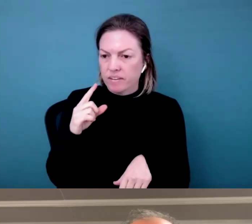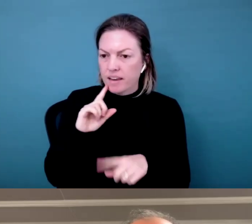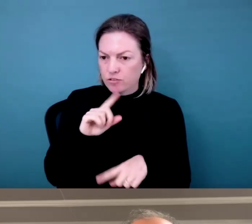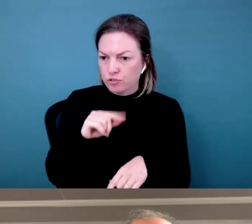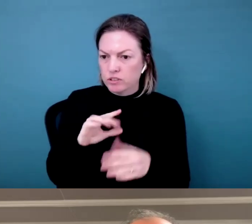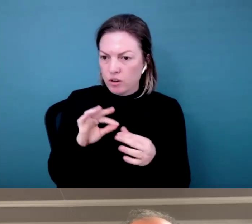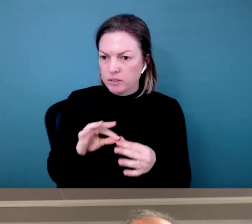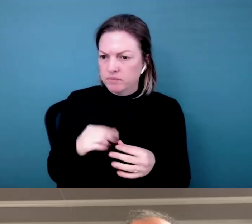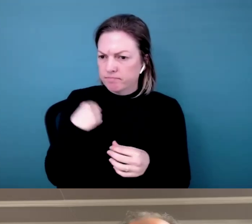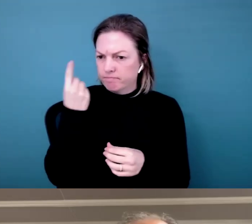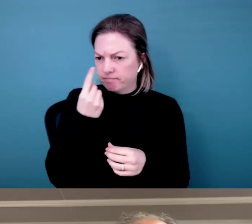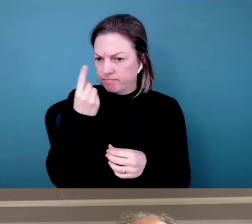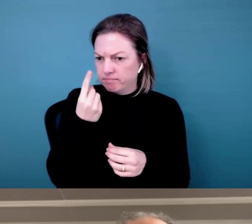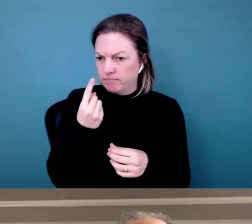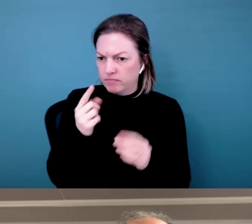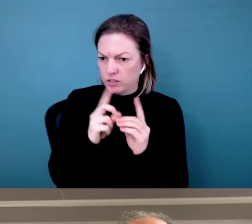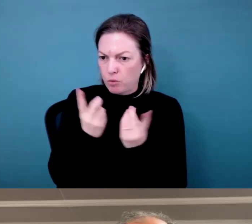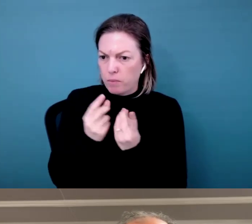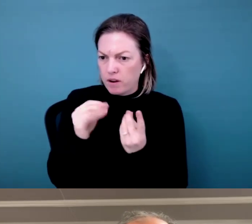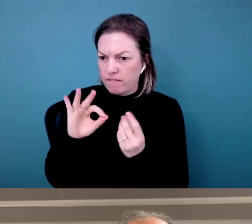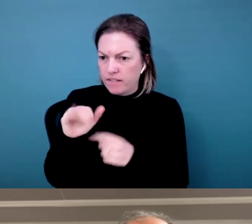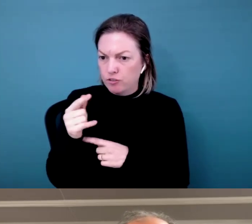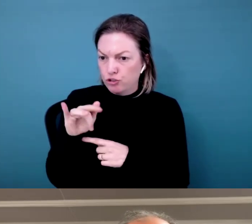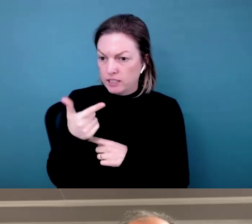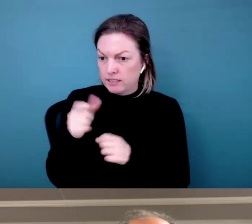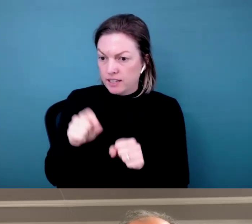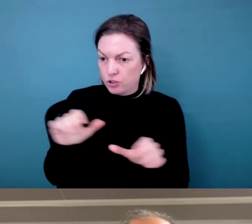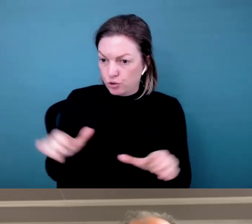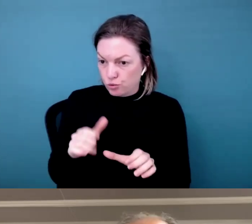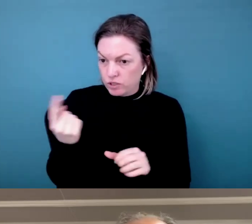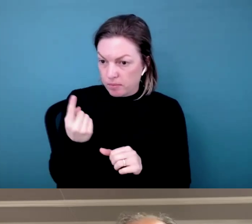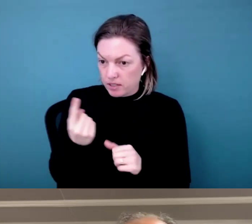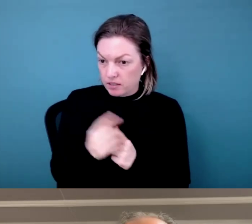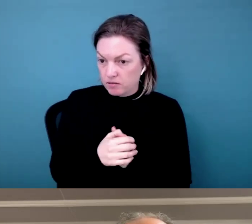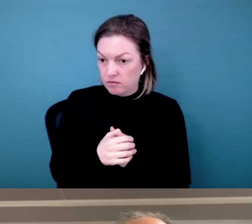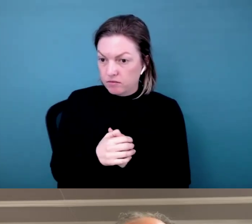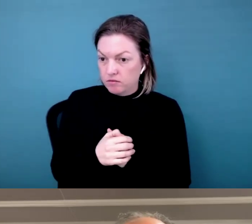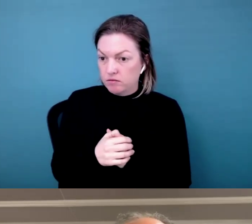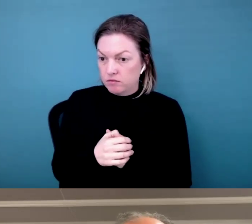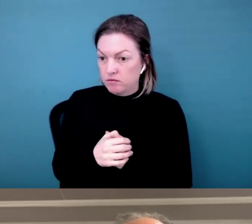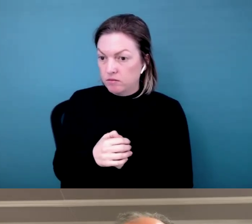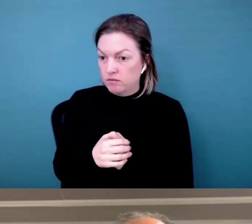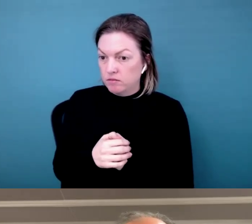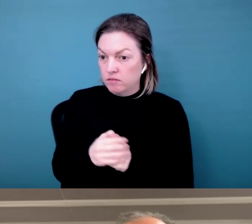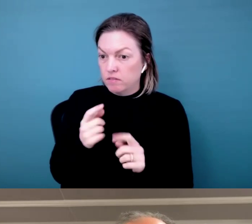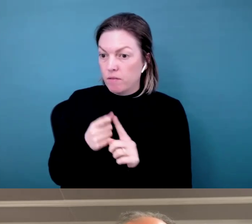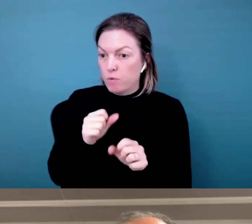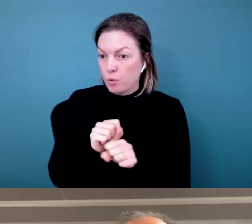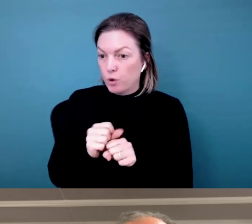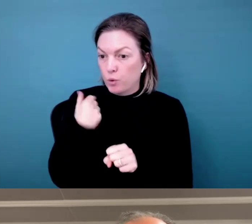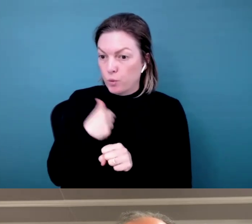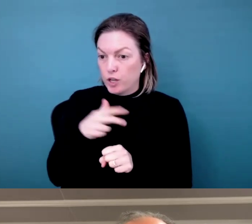wonder, is there anything the Department of Aging can do, in light of the work we've heard this morning? We've heard so